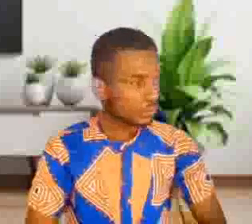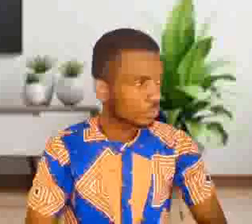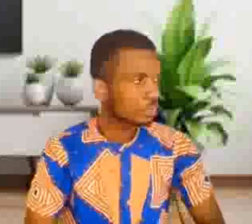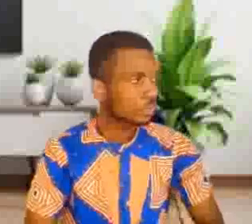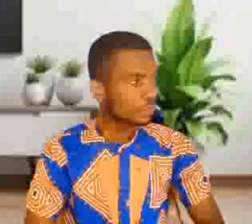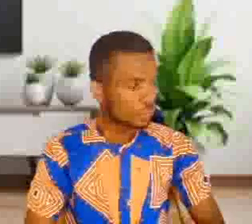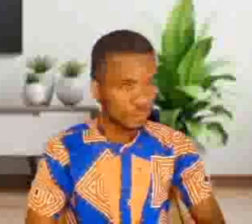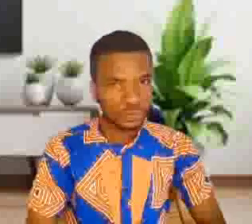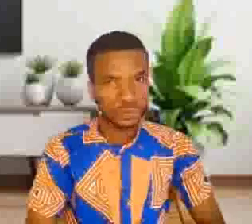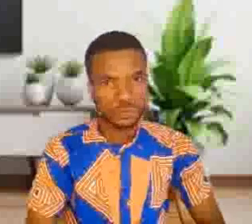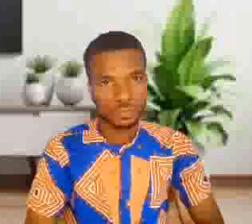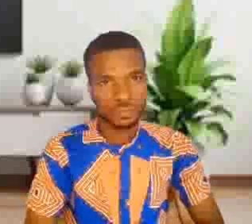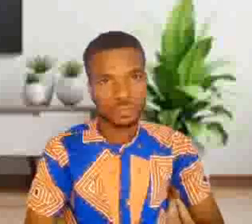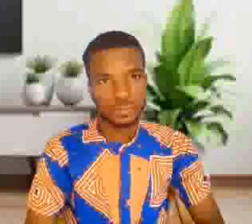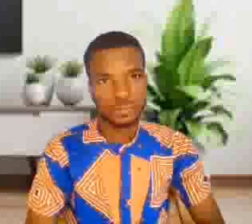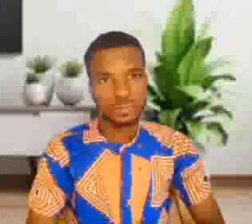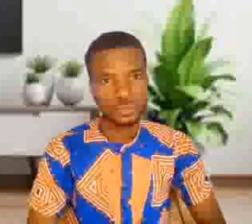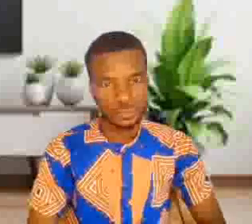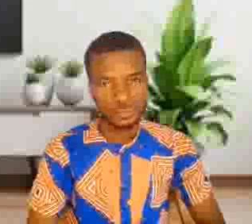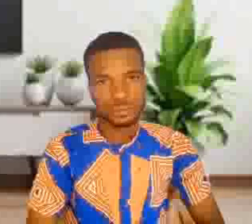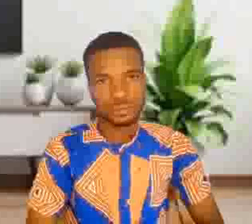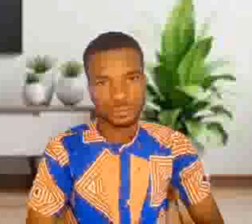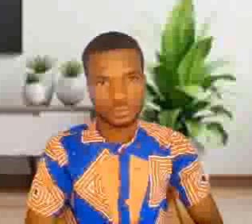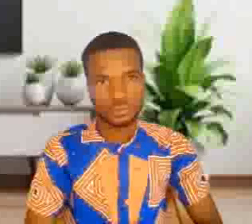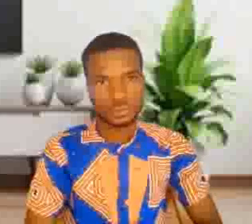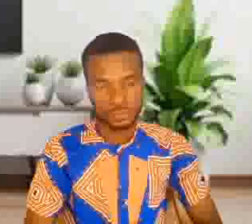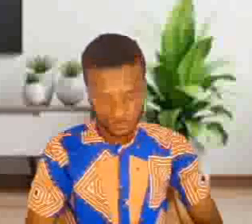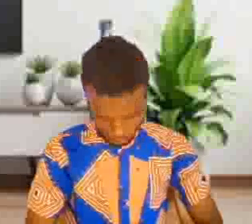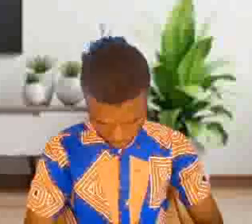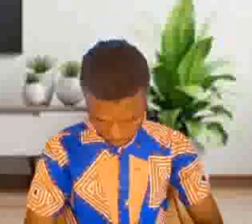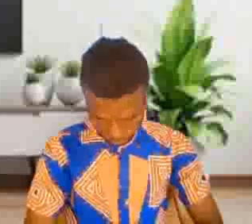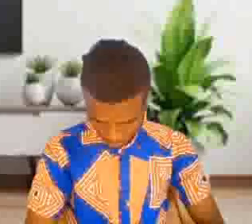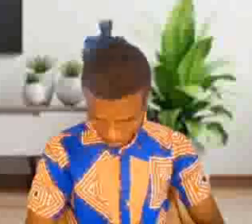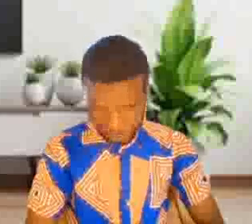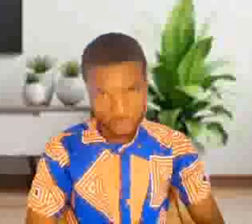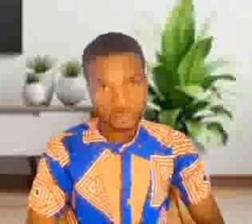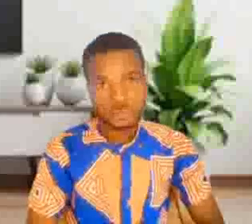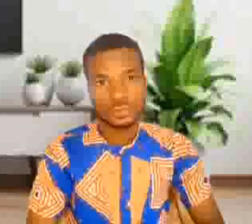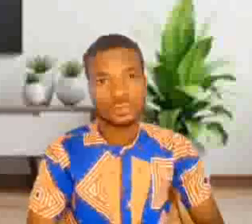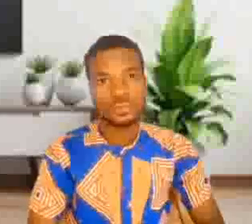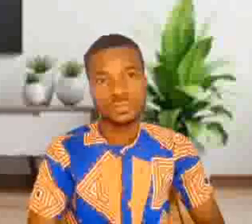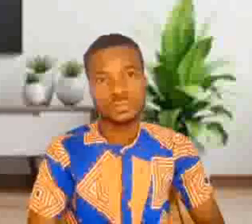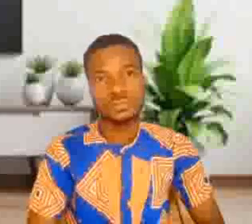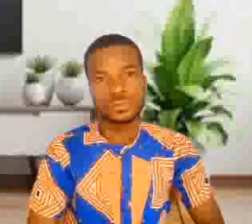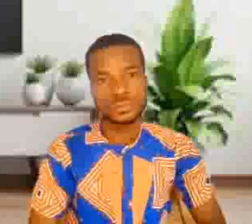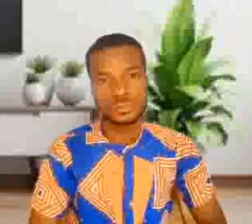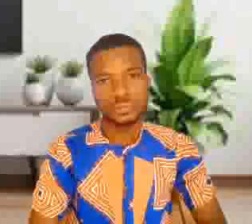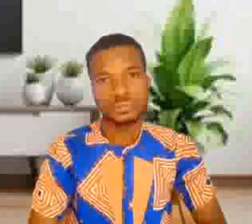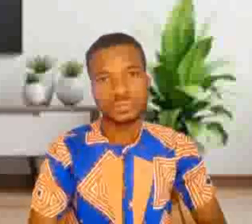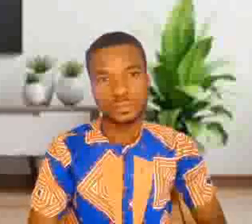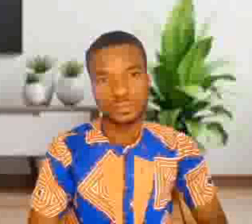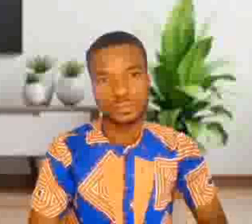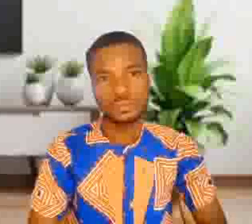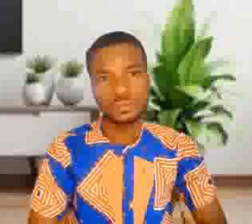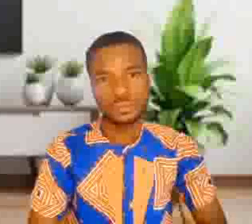dominion is, number one, God's nature, which is his essence or his glory. Number two, God's righteous character.